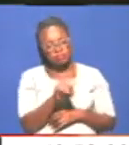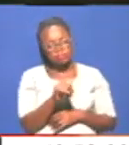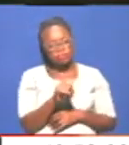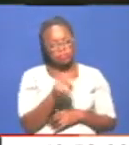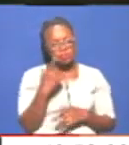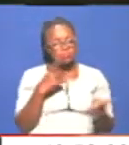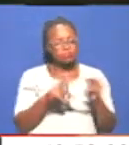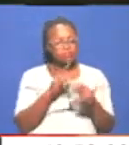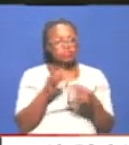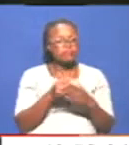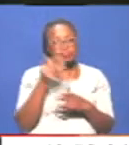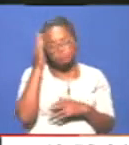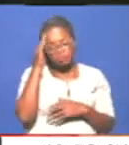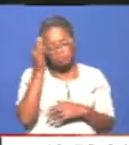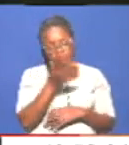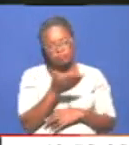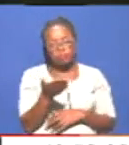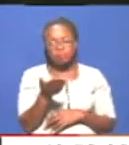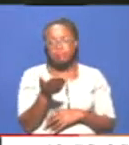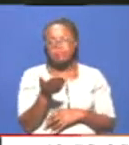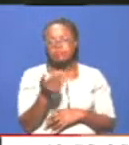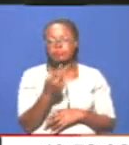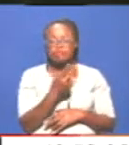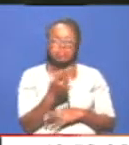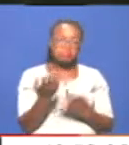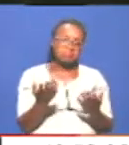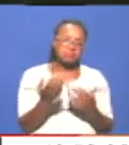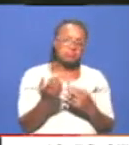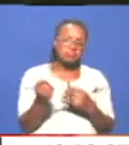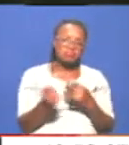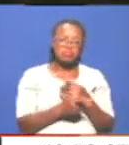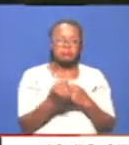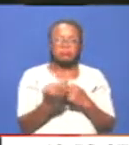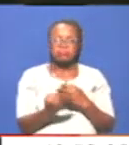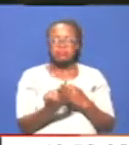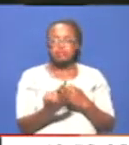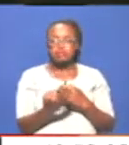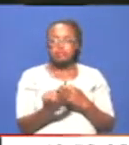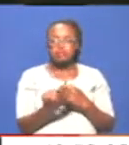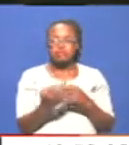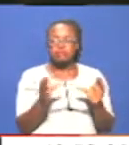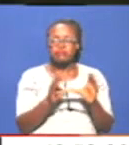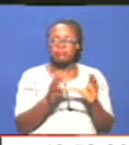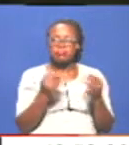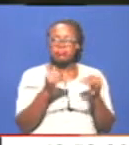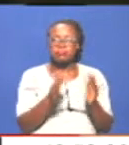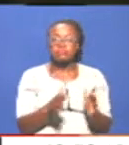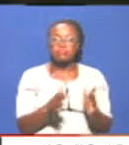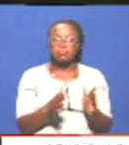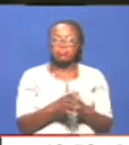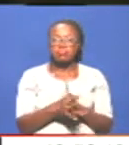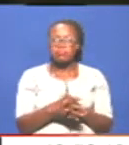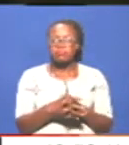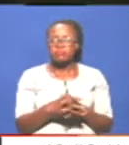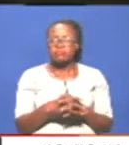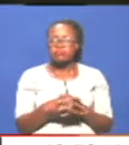know this. Because I know, I think 2 or 3 months ago, I had, you know, a chess coach and a chess player. That was during the World Rapids. Yes.